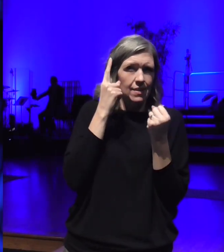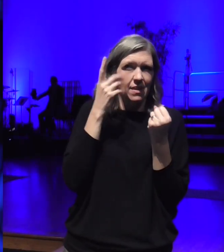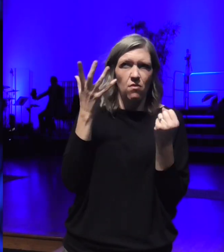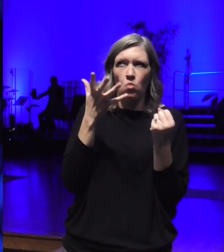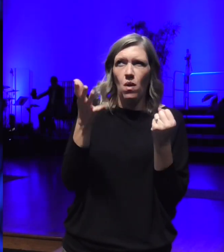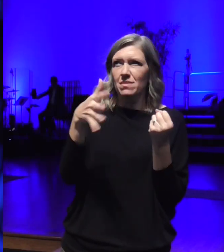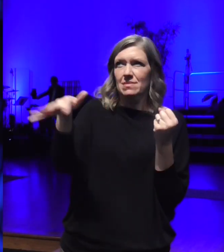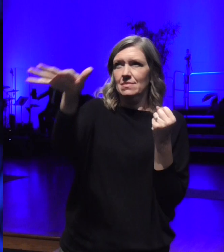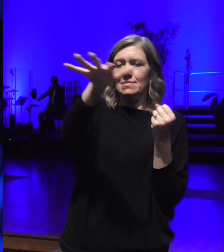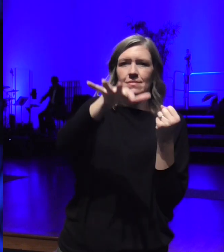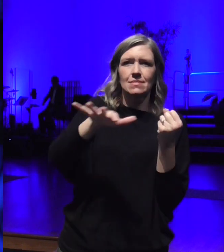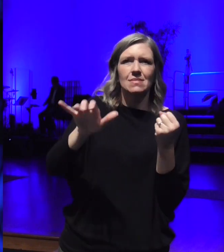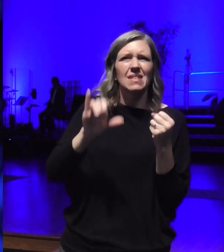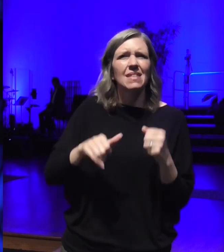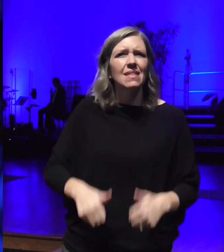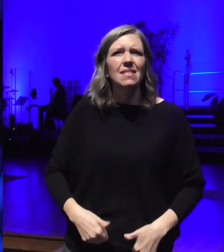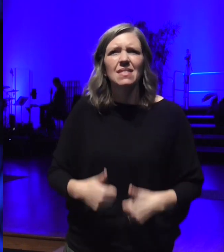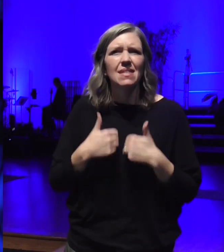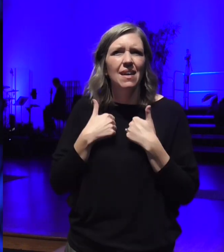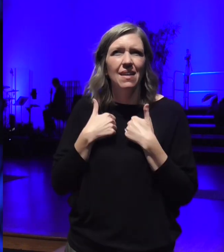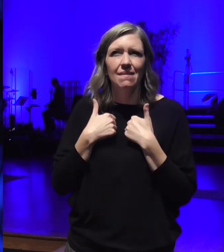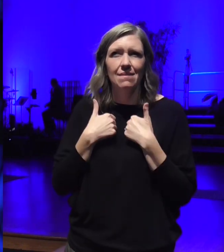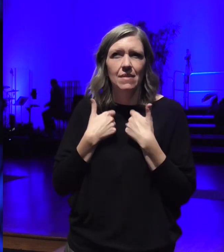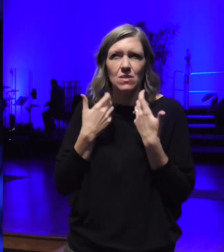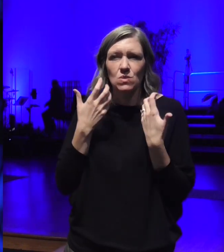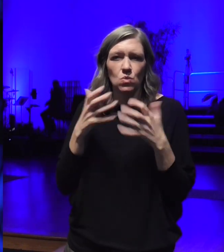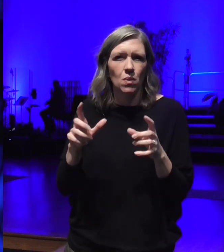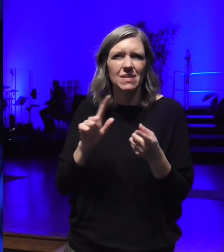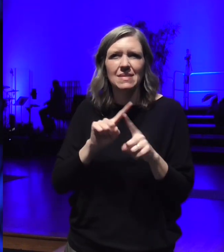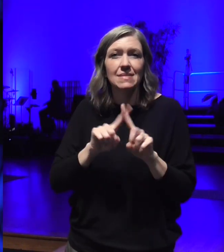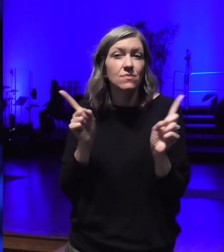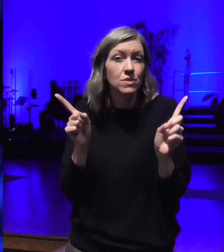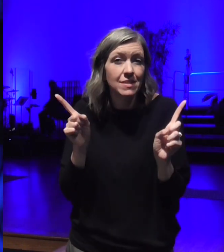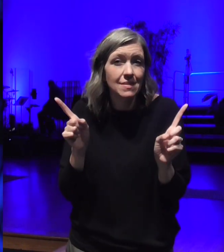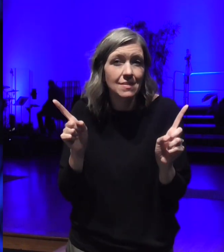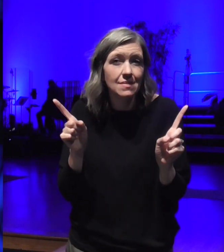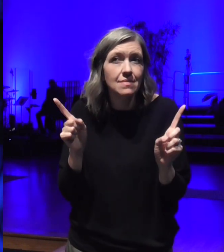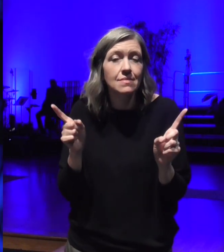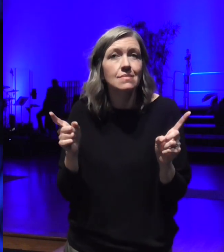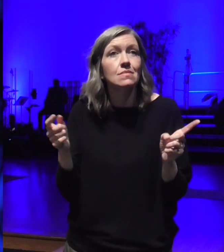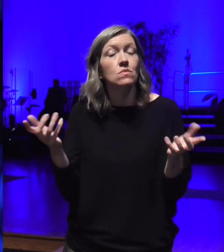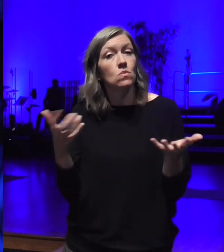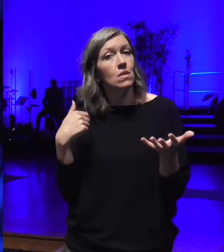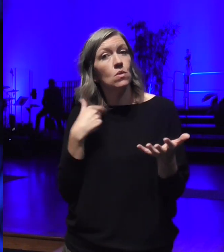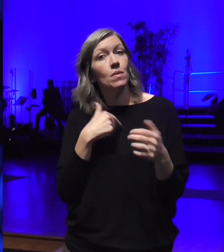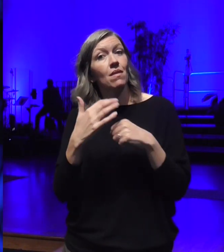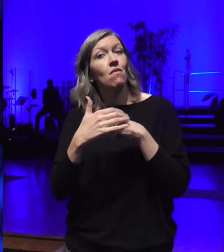is, to a way of life that we don't think can be different. What are we called to